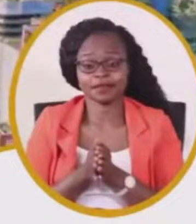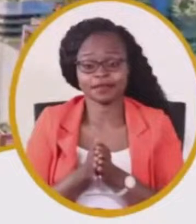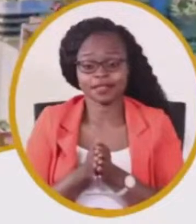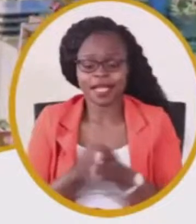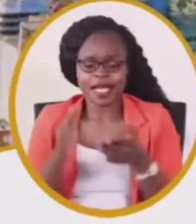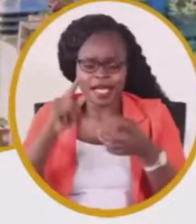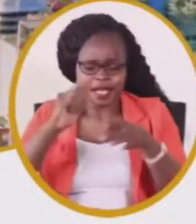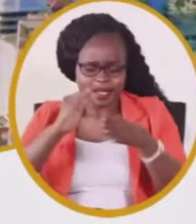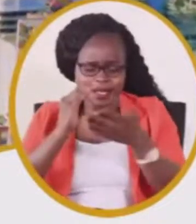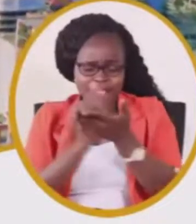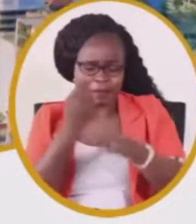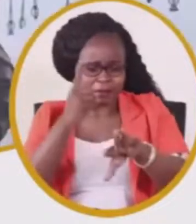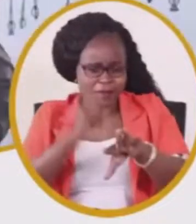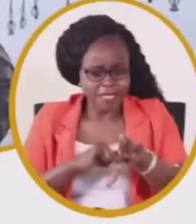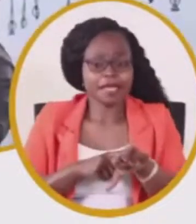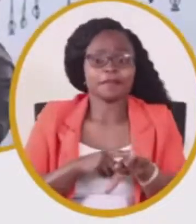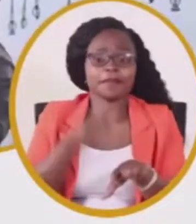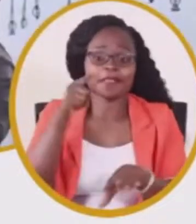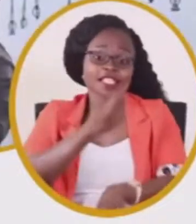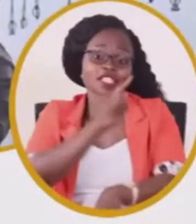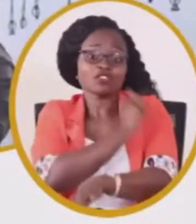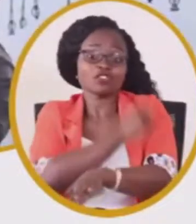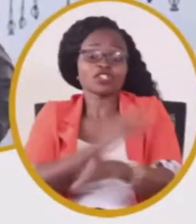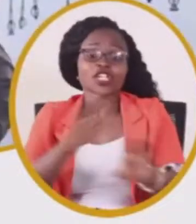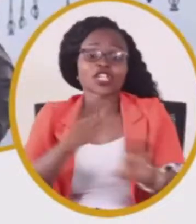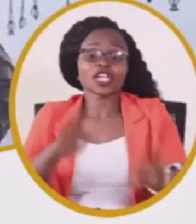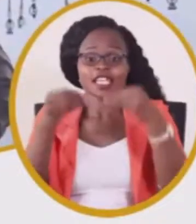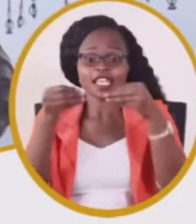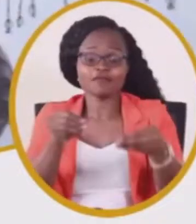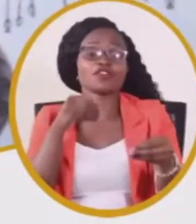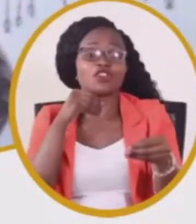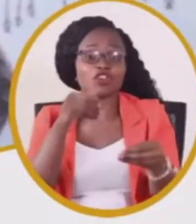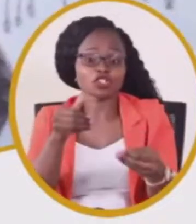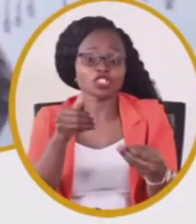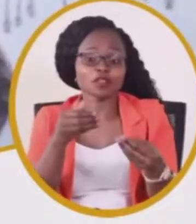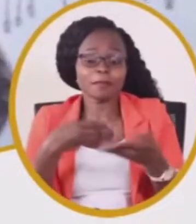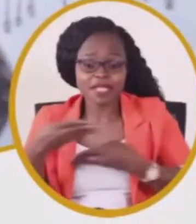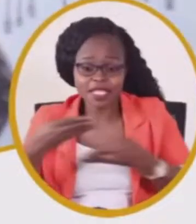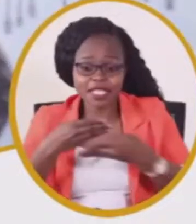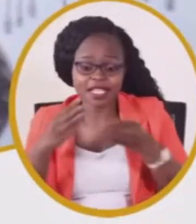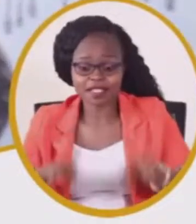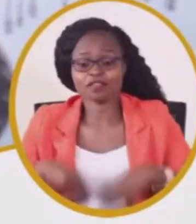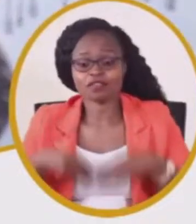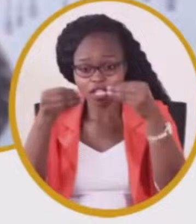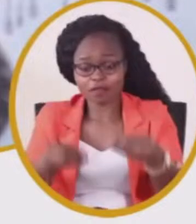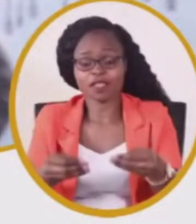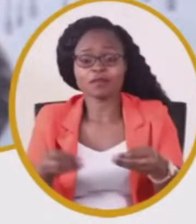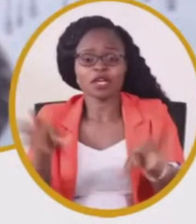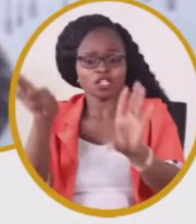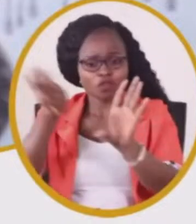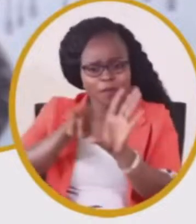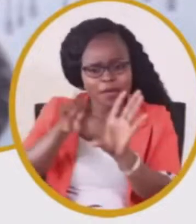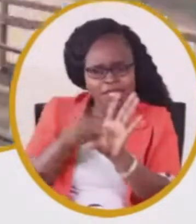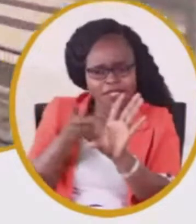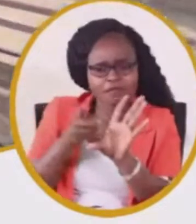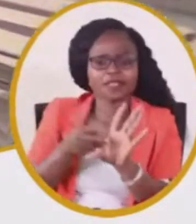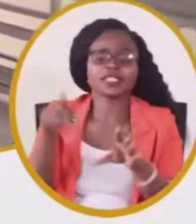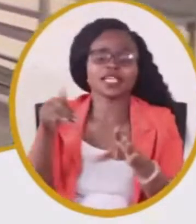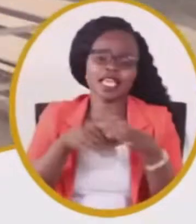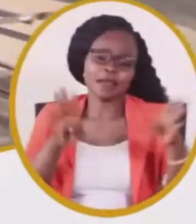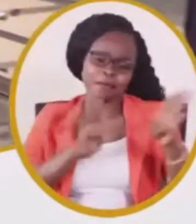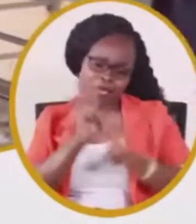In certain instances, the authority grants exemptions to businesses, allowing them to participate in conduct that may